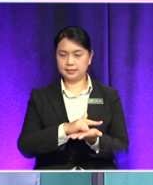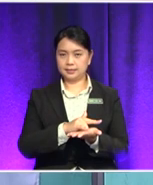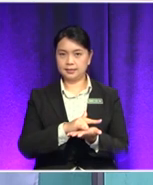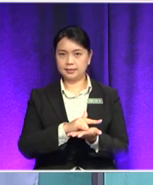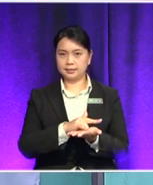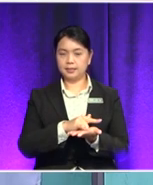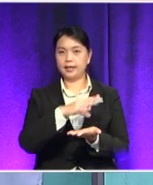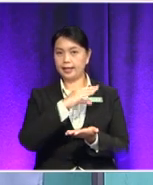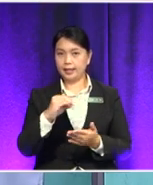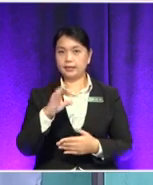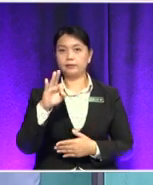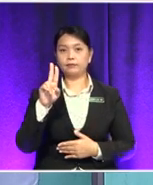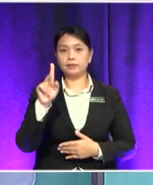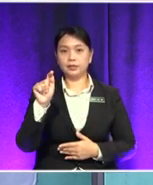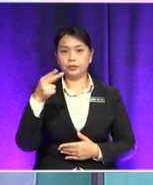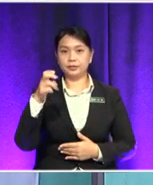also furthermore.